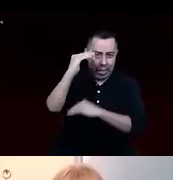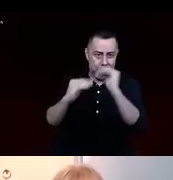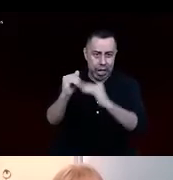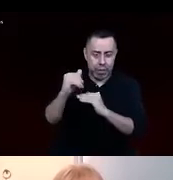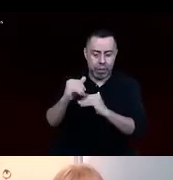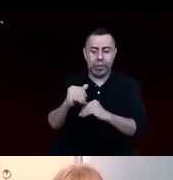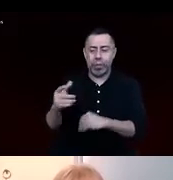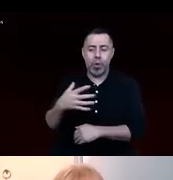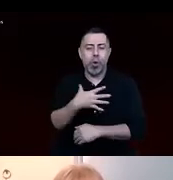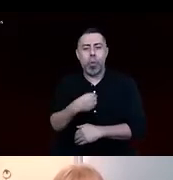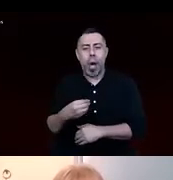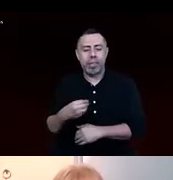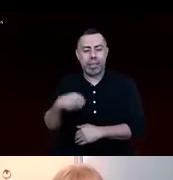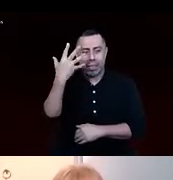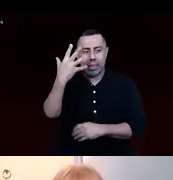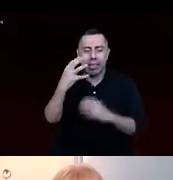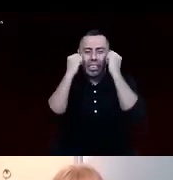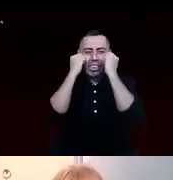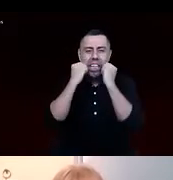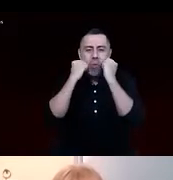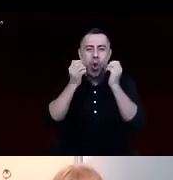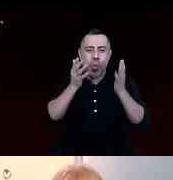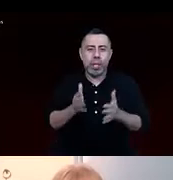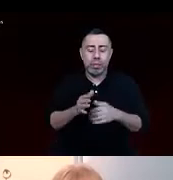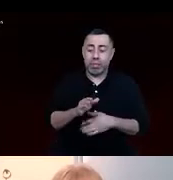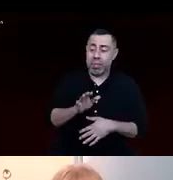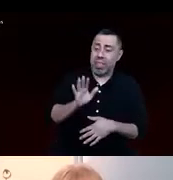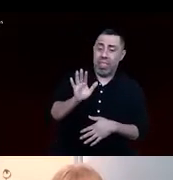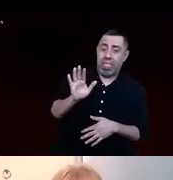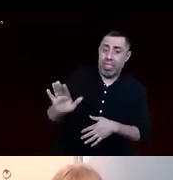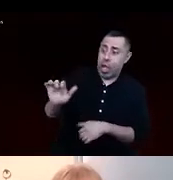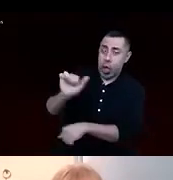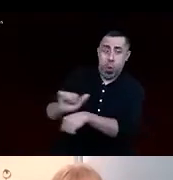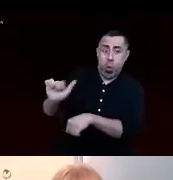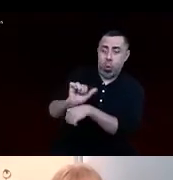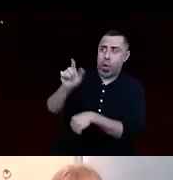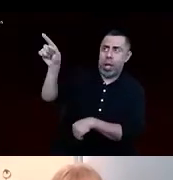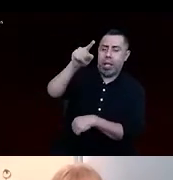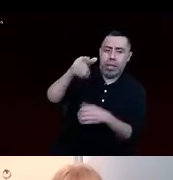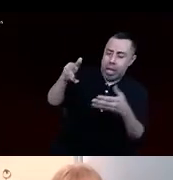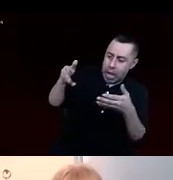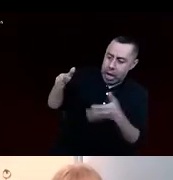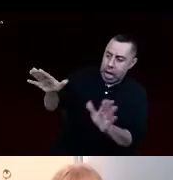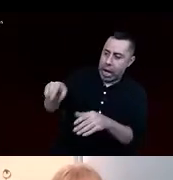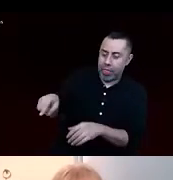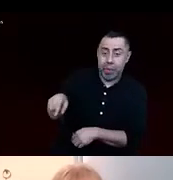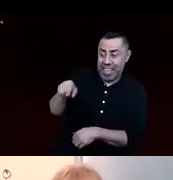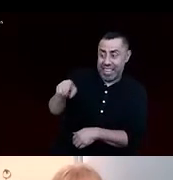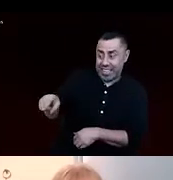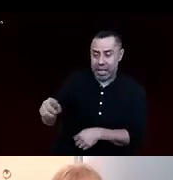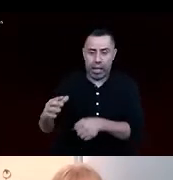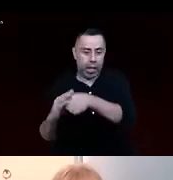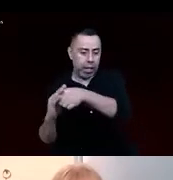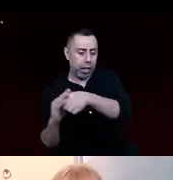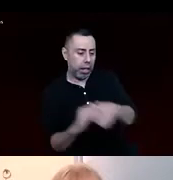terrorists. They allow them to do their work to keep us, Black people, in our place.